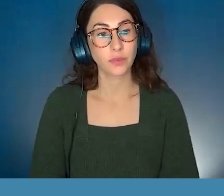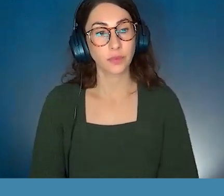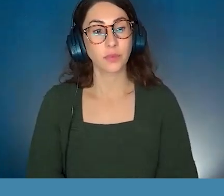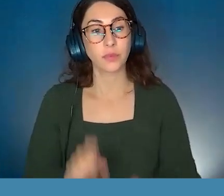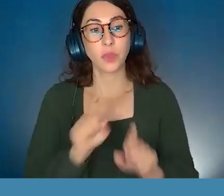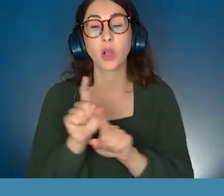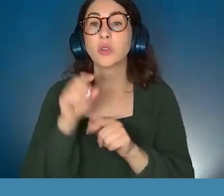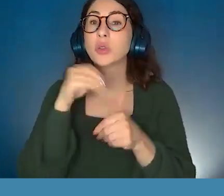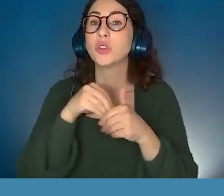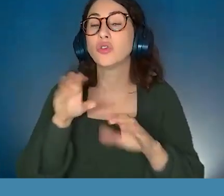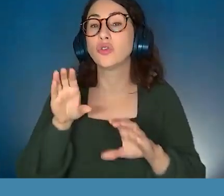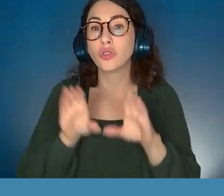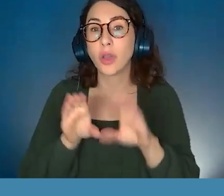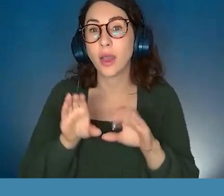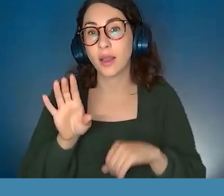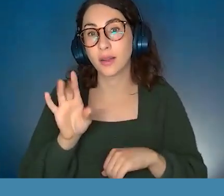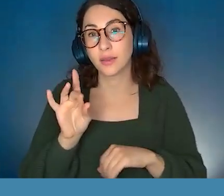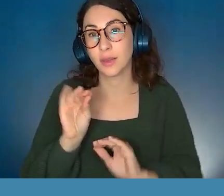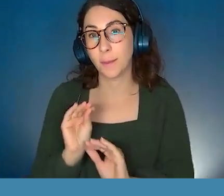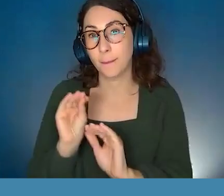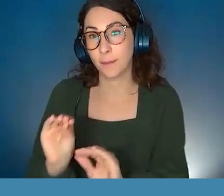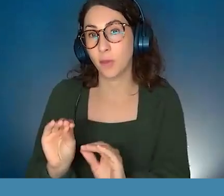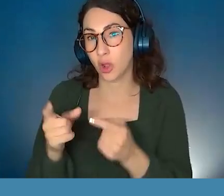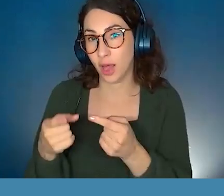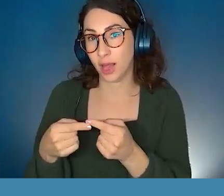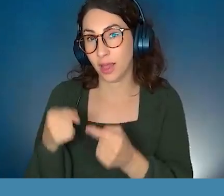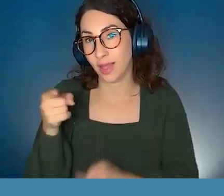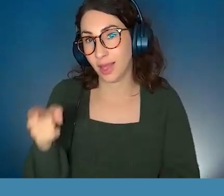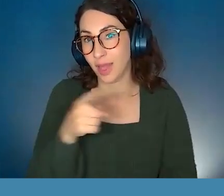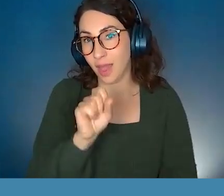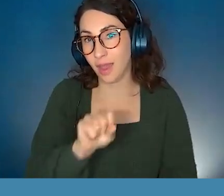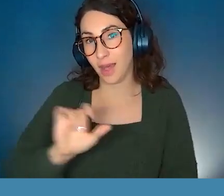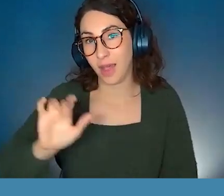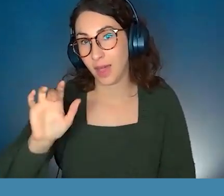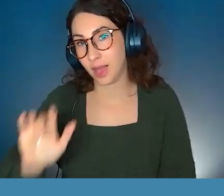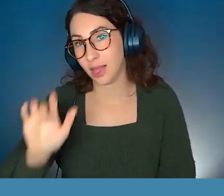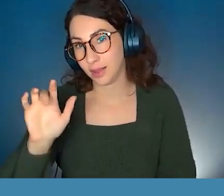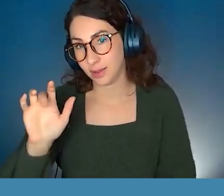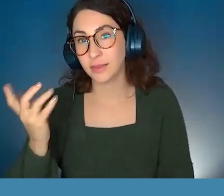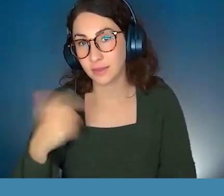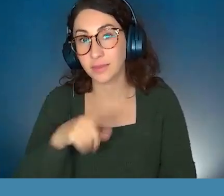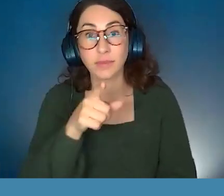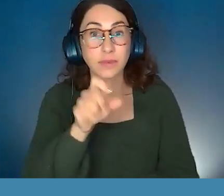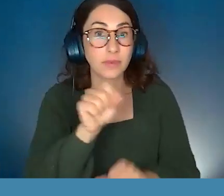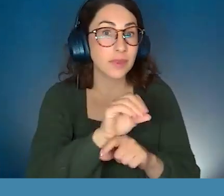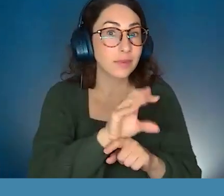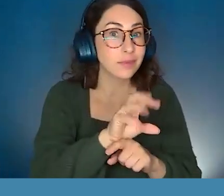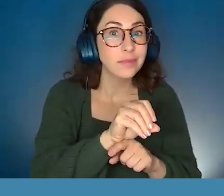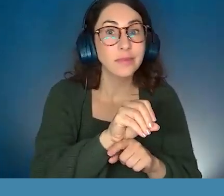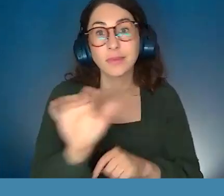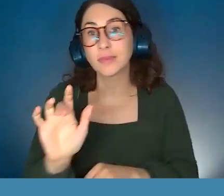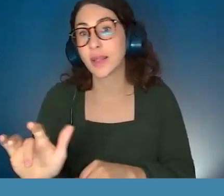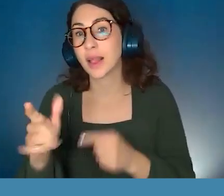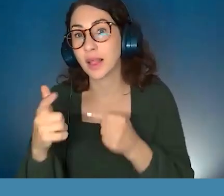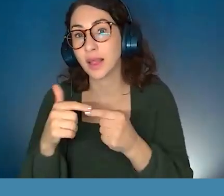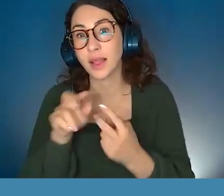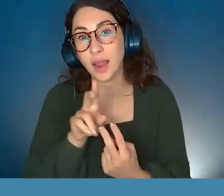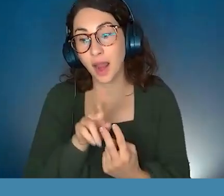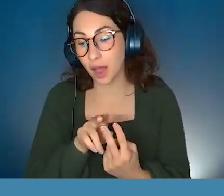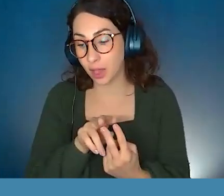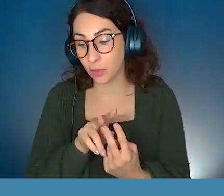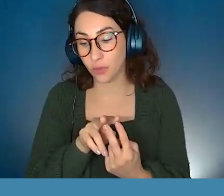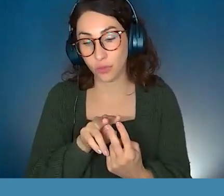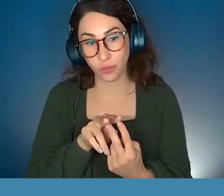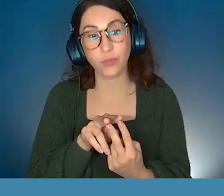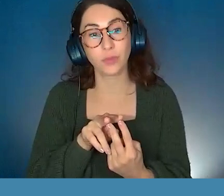in the chat if you prefer not to use a QR code. You can scan the QR code or click the link now and